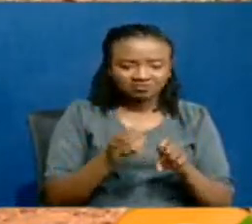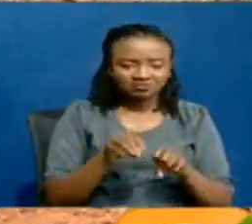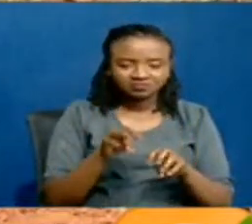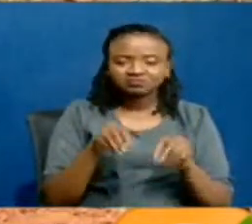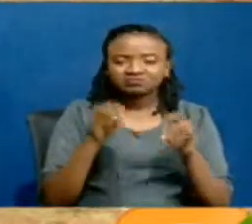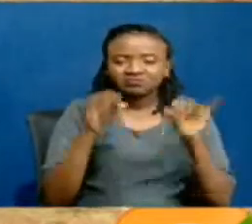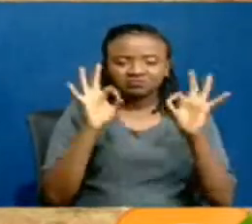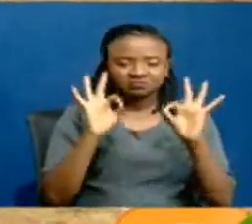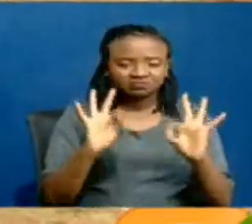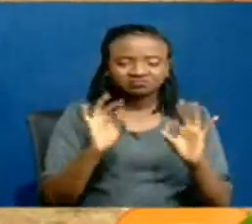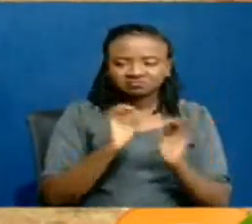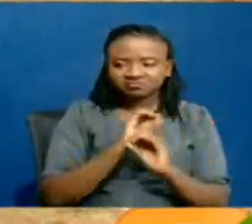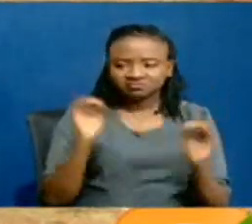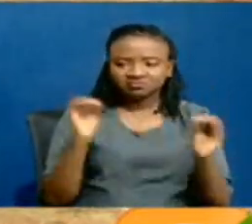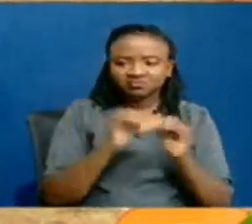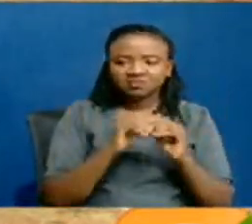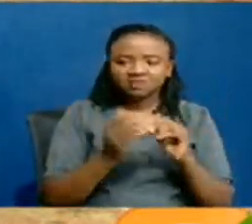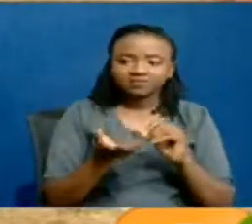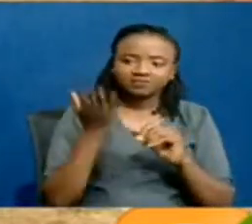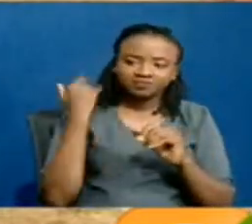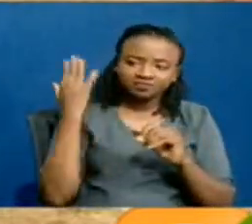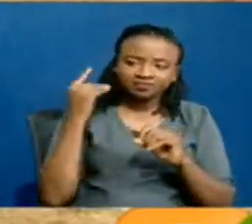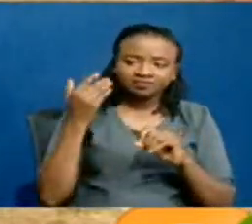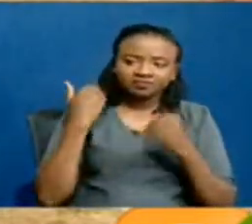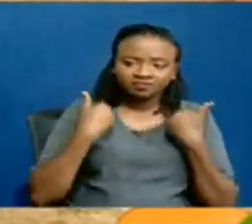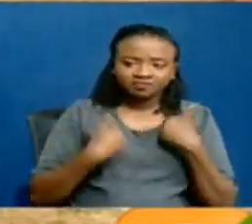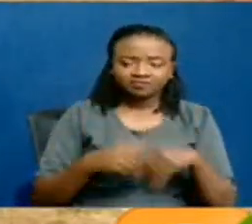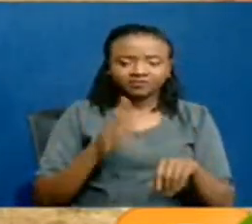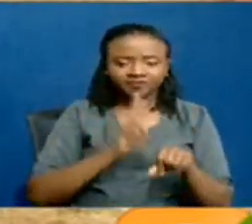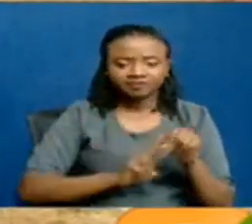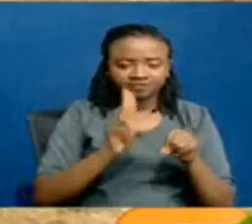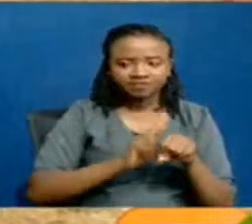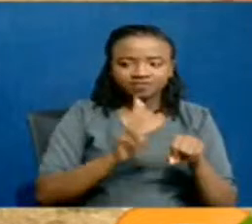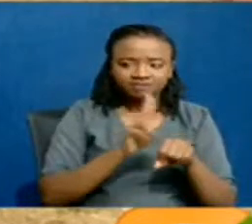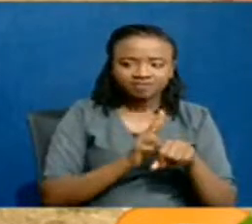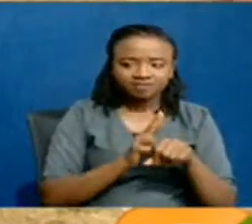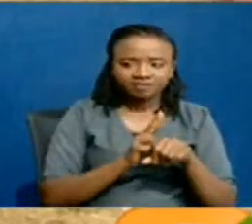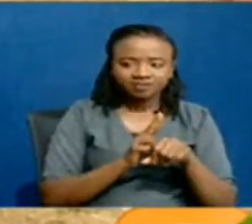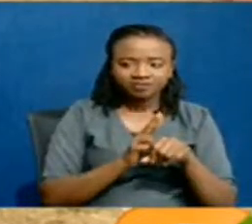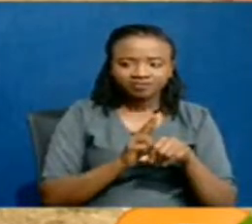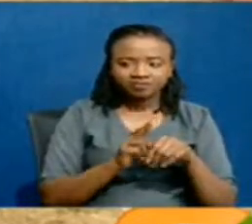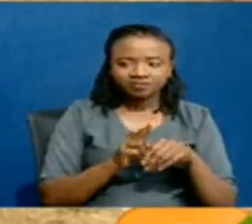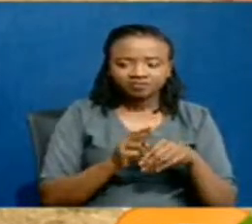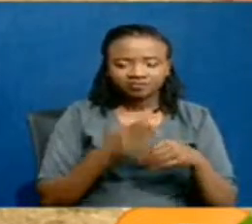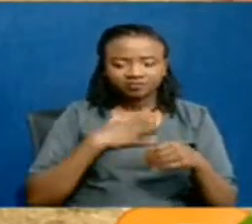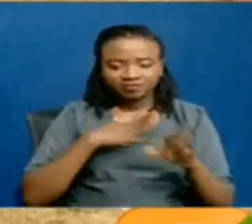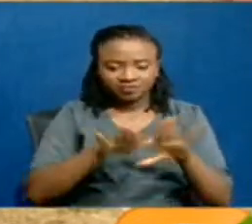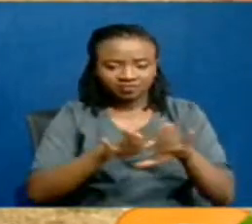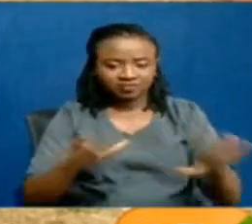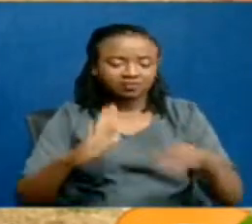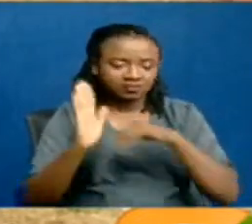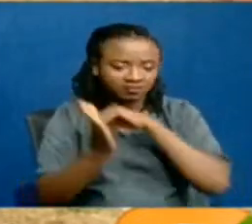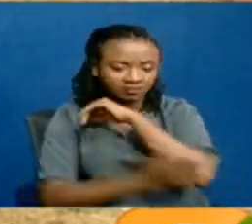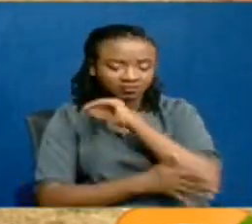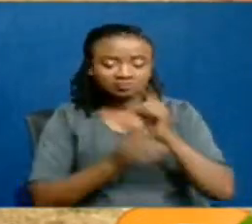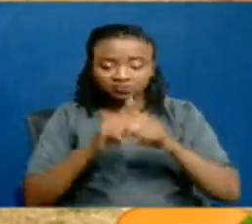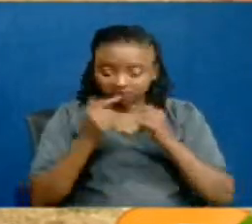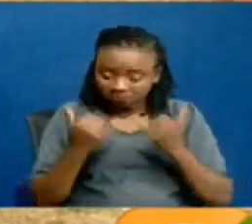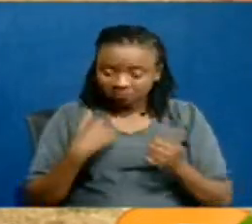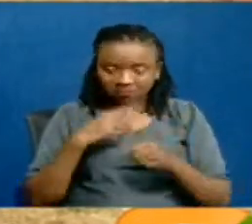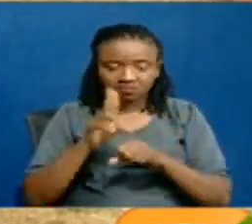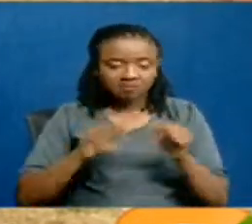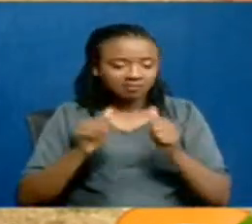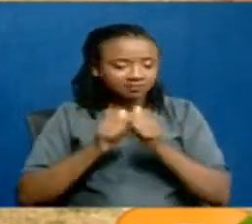farming. Wakati nilikuwa natumia land yangu vibaya, wakati naitumia